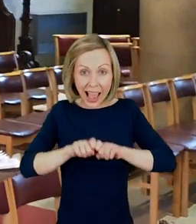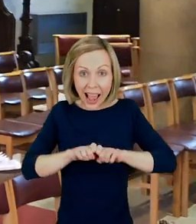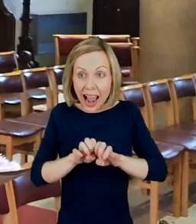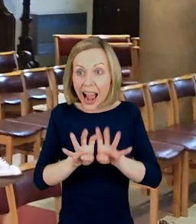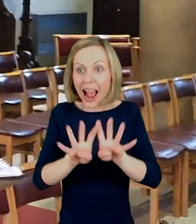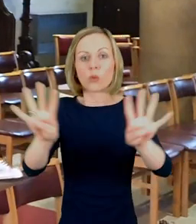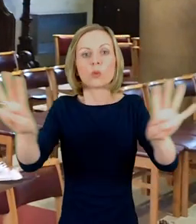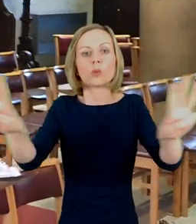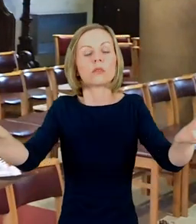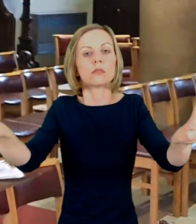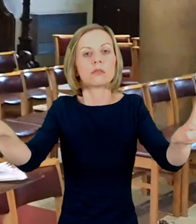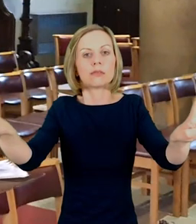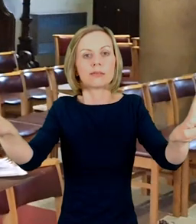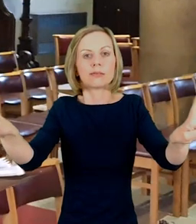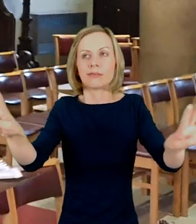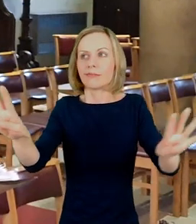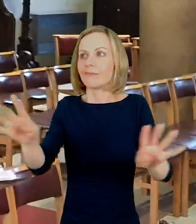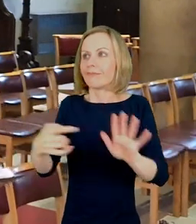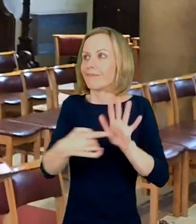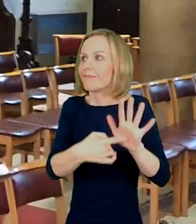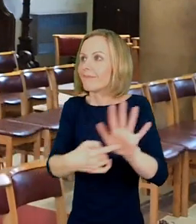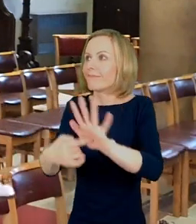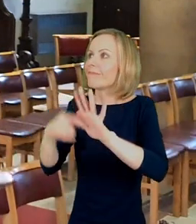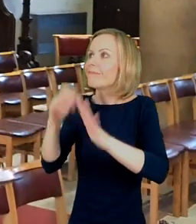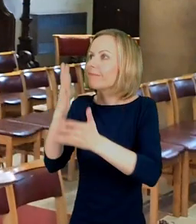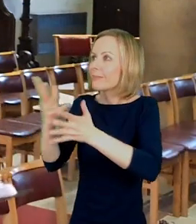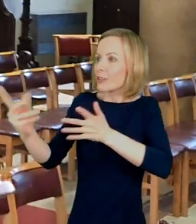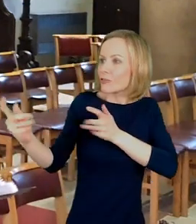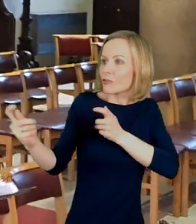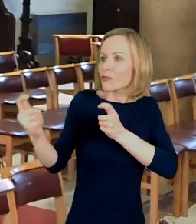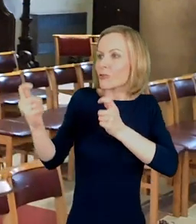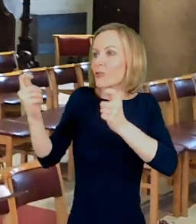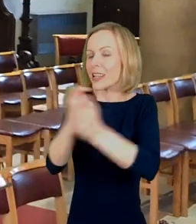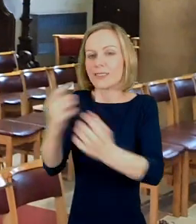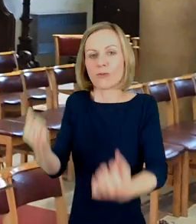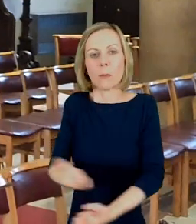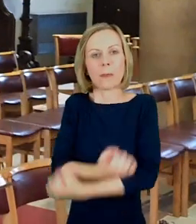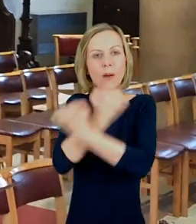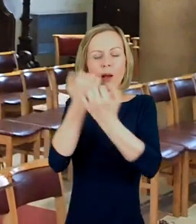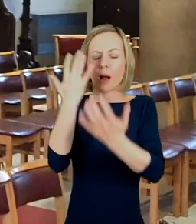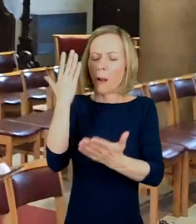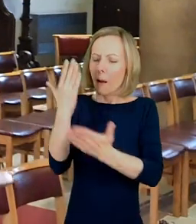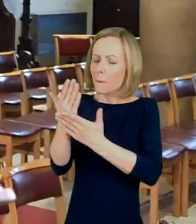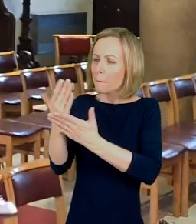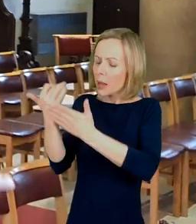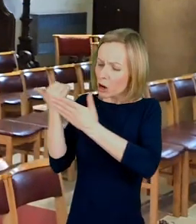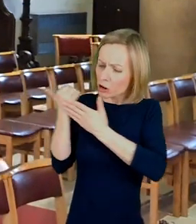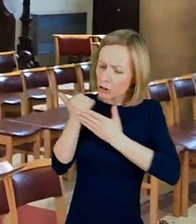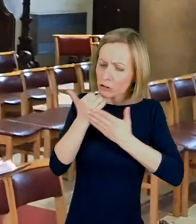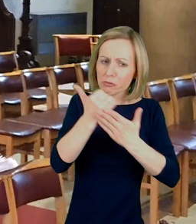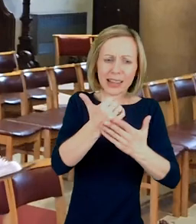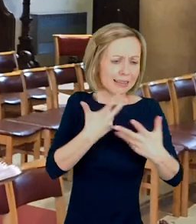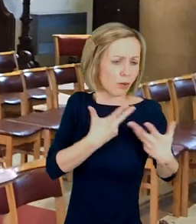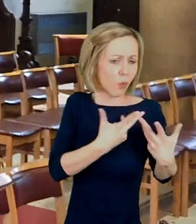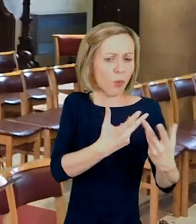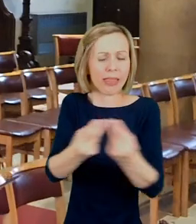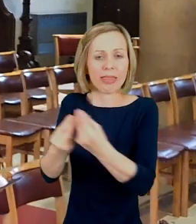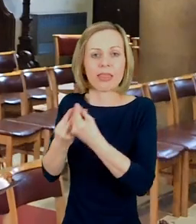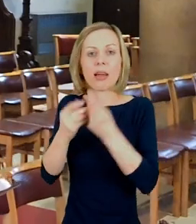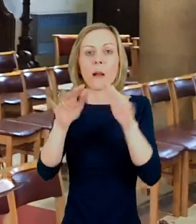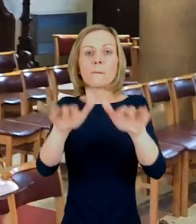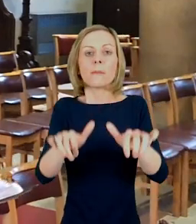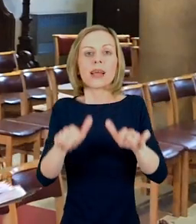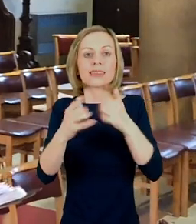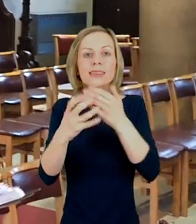this transforming power and to be agents of such amazing grace. And the blessing of God